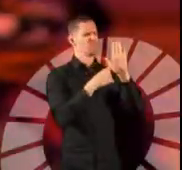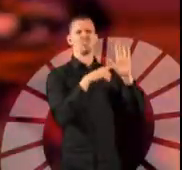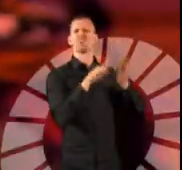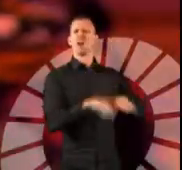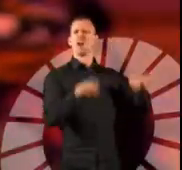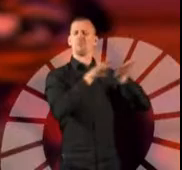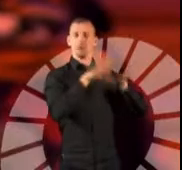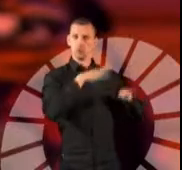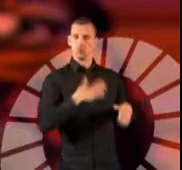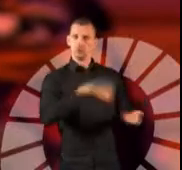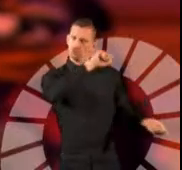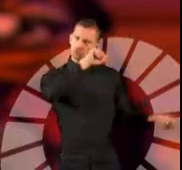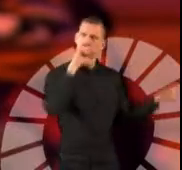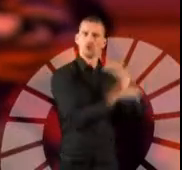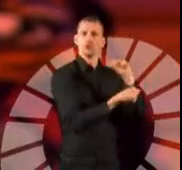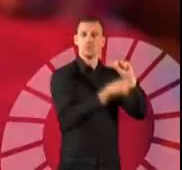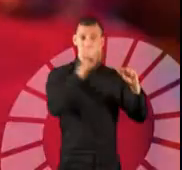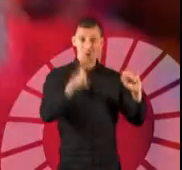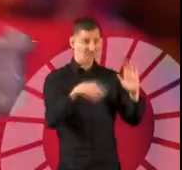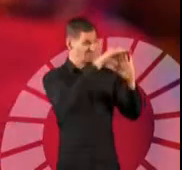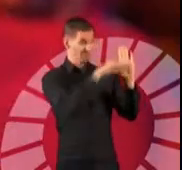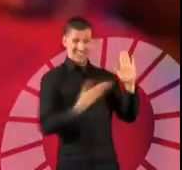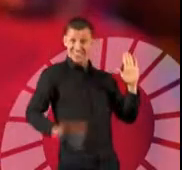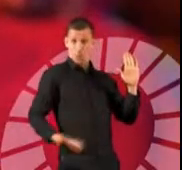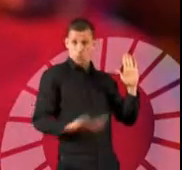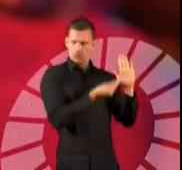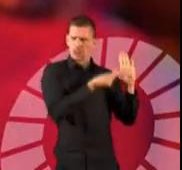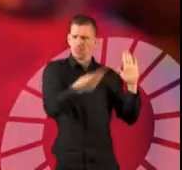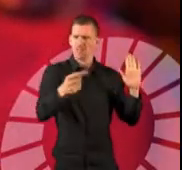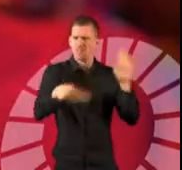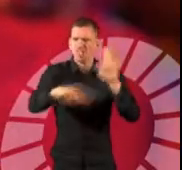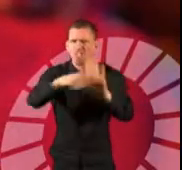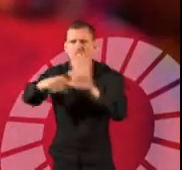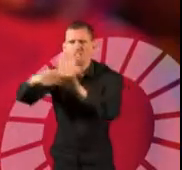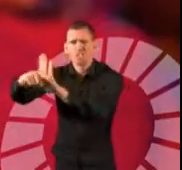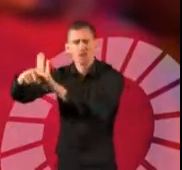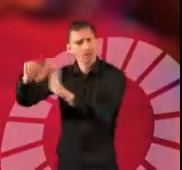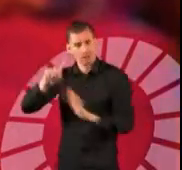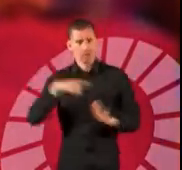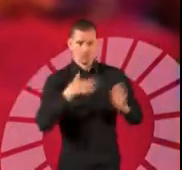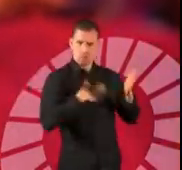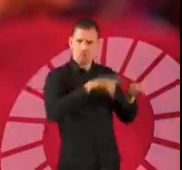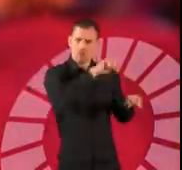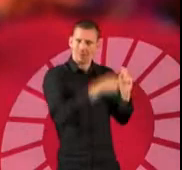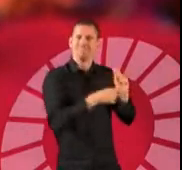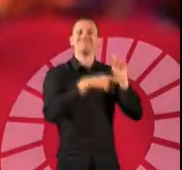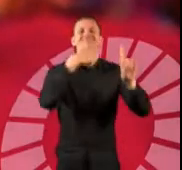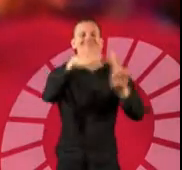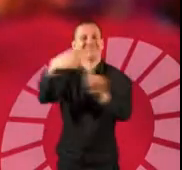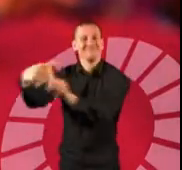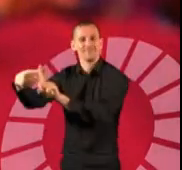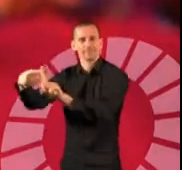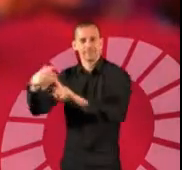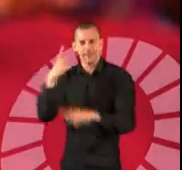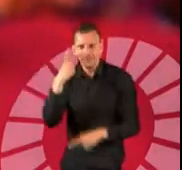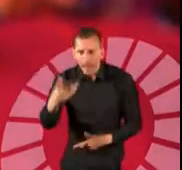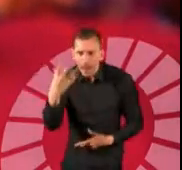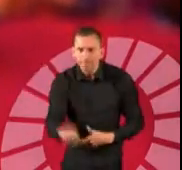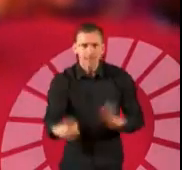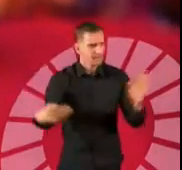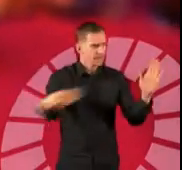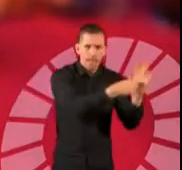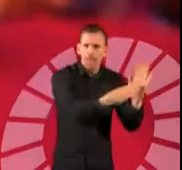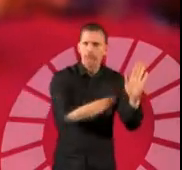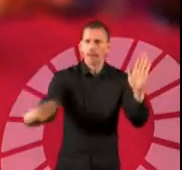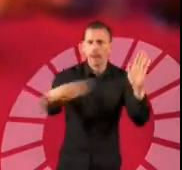social bottlenecks that make it difficult for girls to get to school. But all of this takes commitment, and it